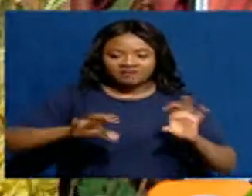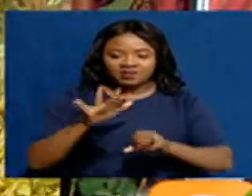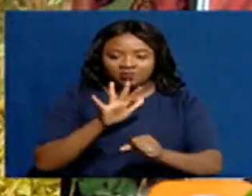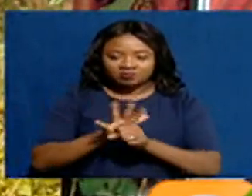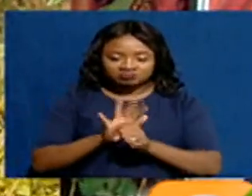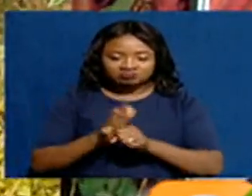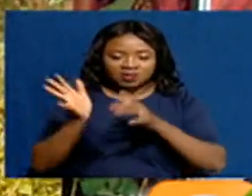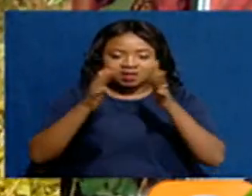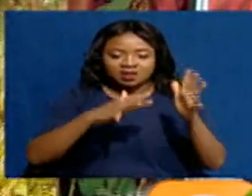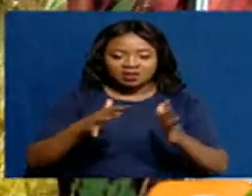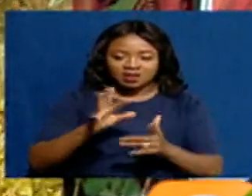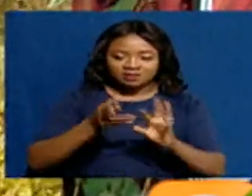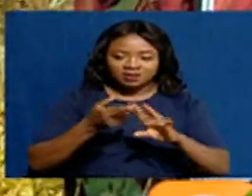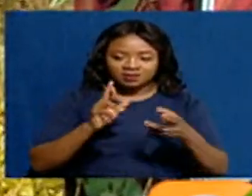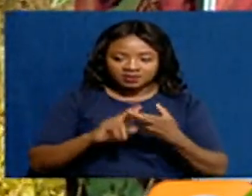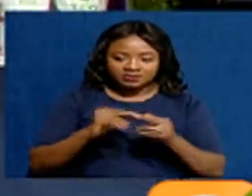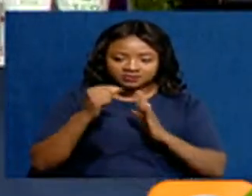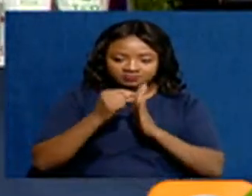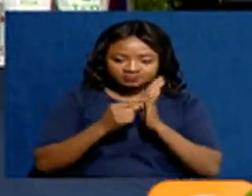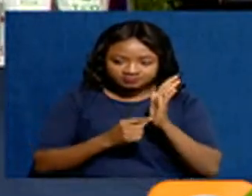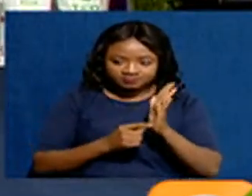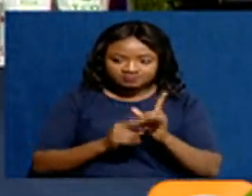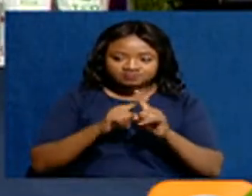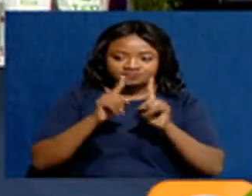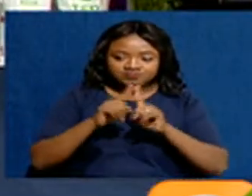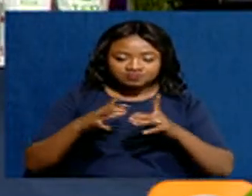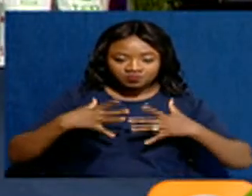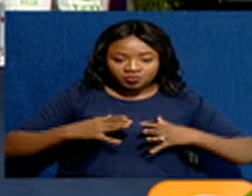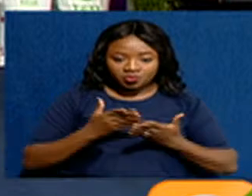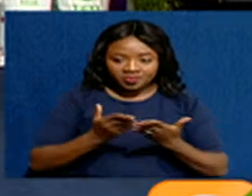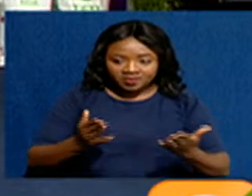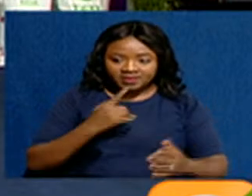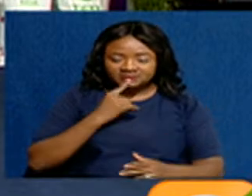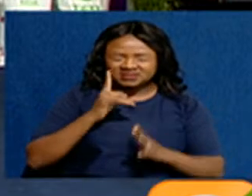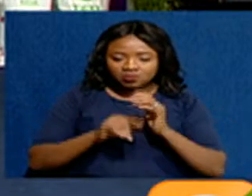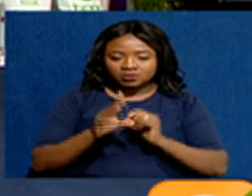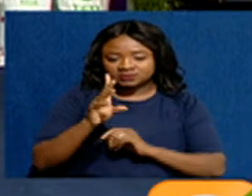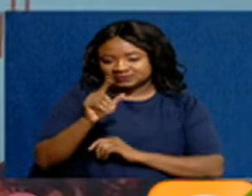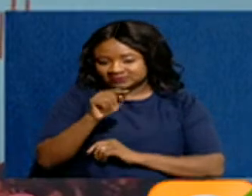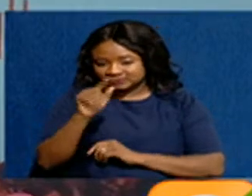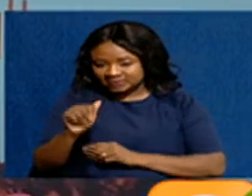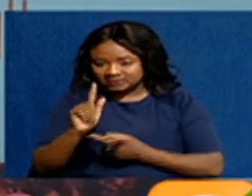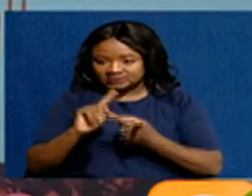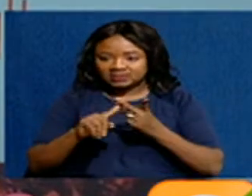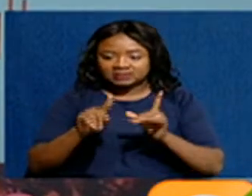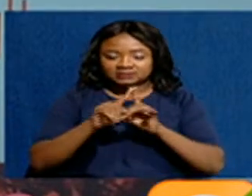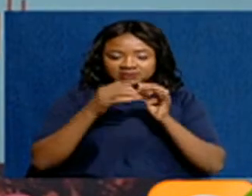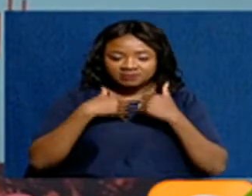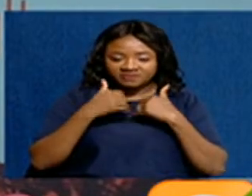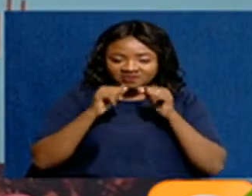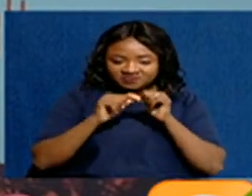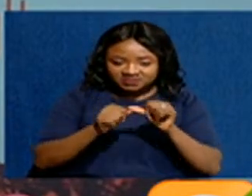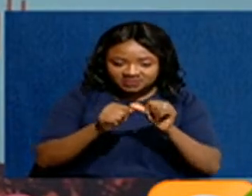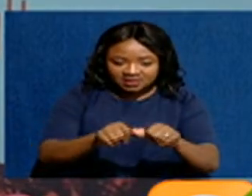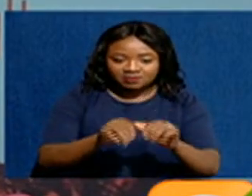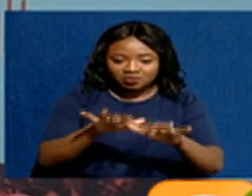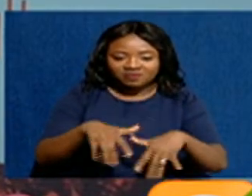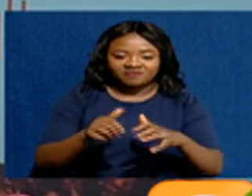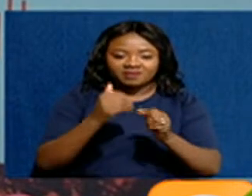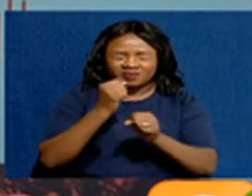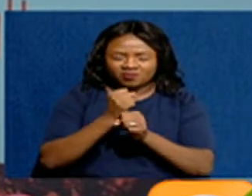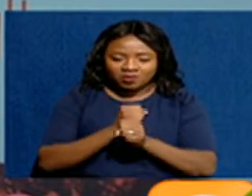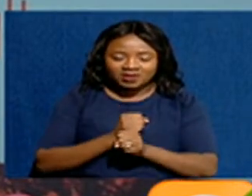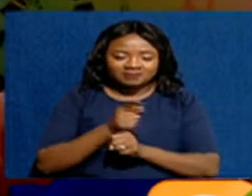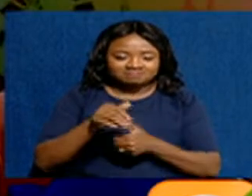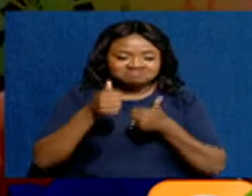and climate-related factors. Participants say data coupled with sustainable farming practices are key to reversing